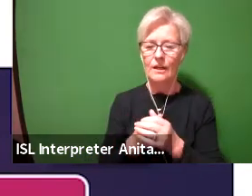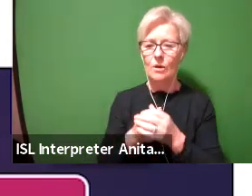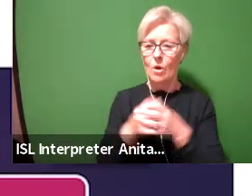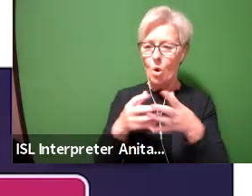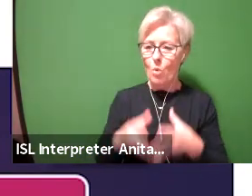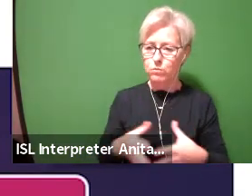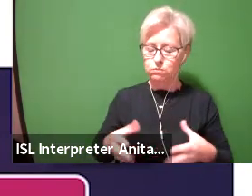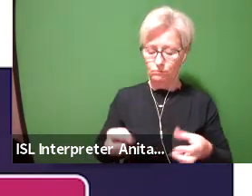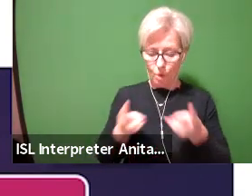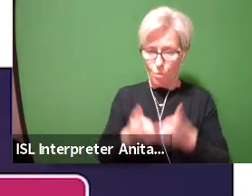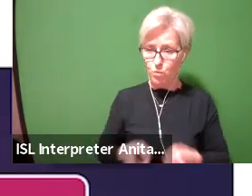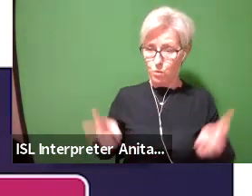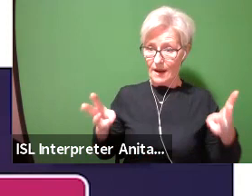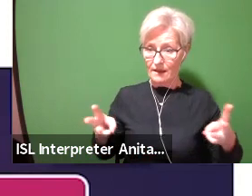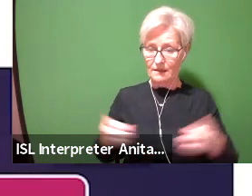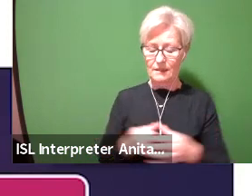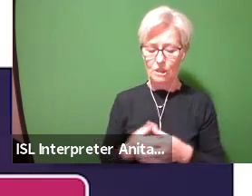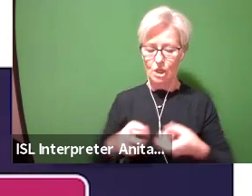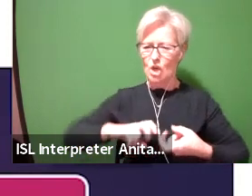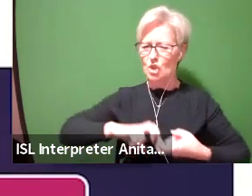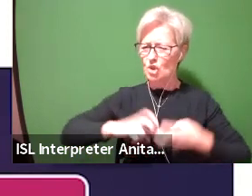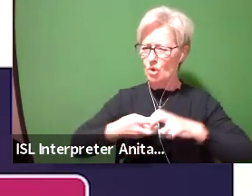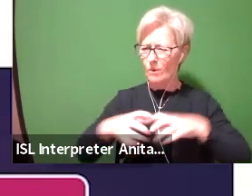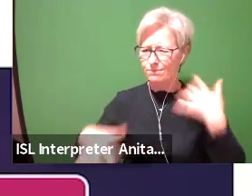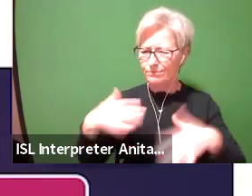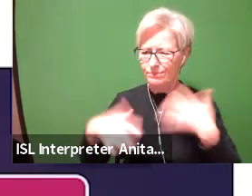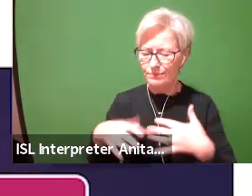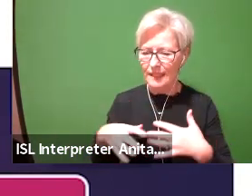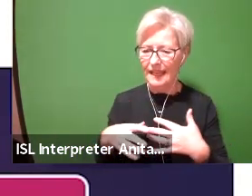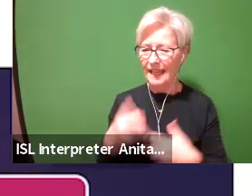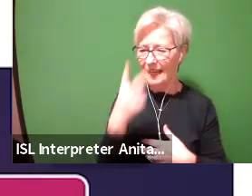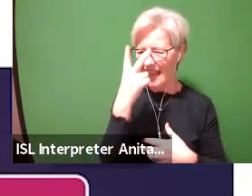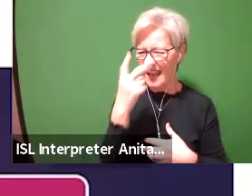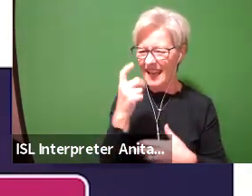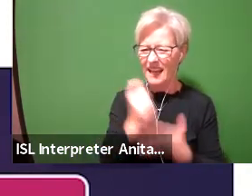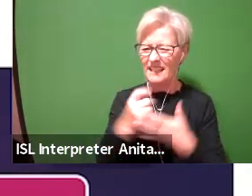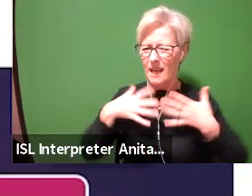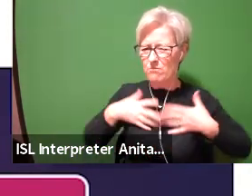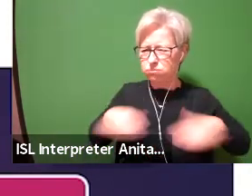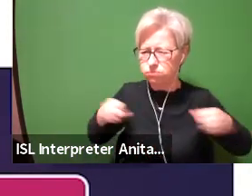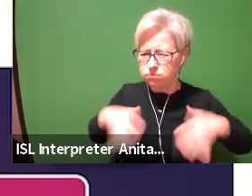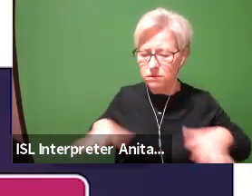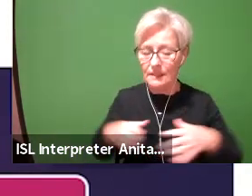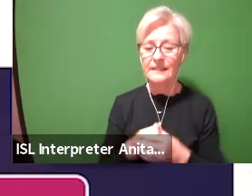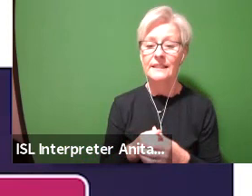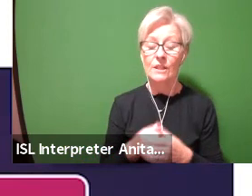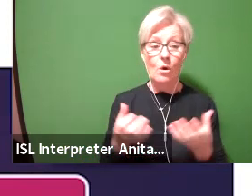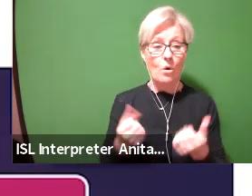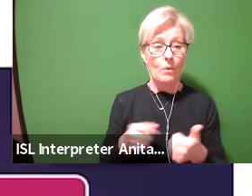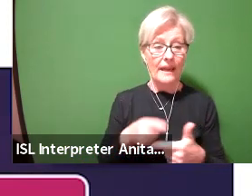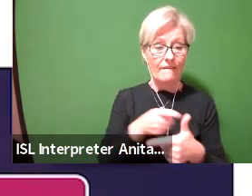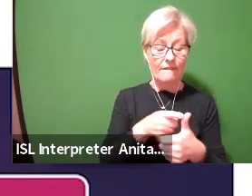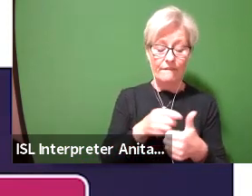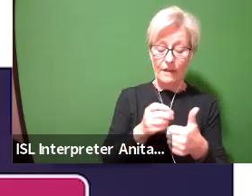gain, joint pain, and the night sweats. And then if we look at the two circles, we've got urological symptoms and vaginal